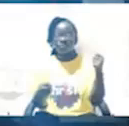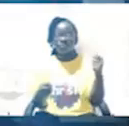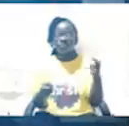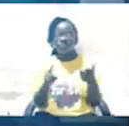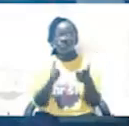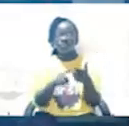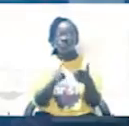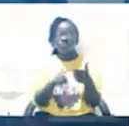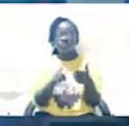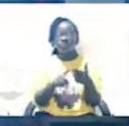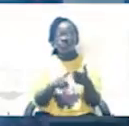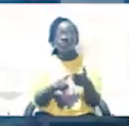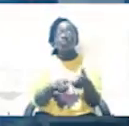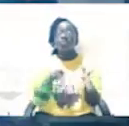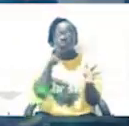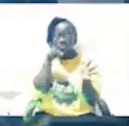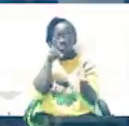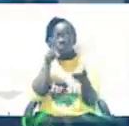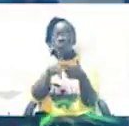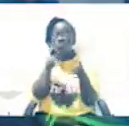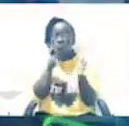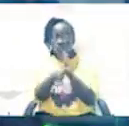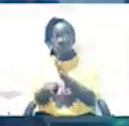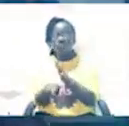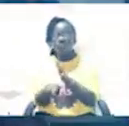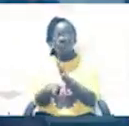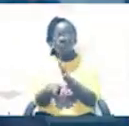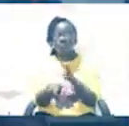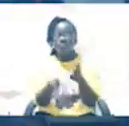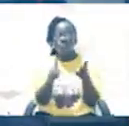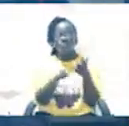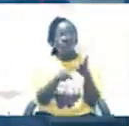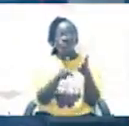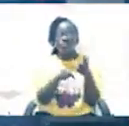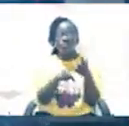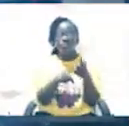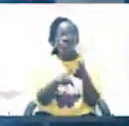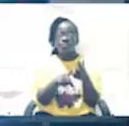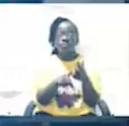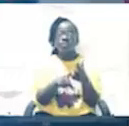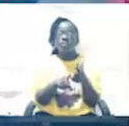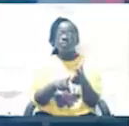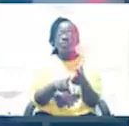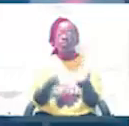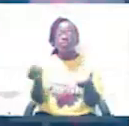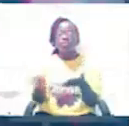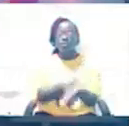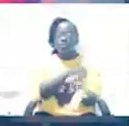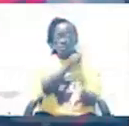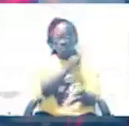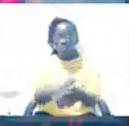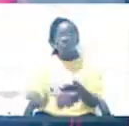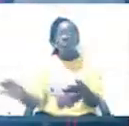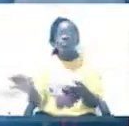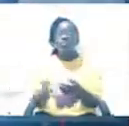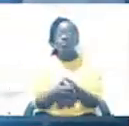He comes to kill. Obekum. And he comes to destroy. Na obesei. Can you